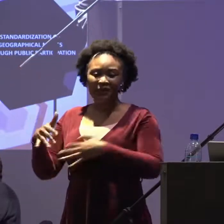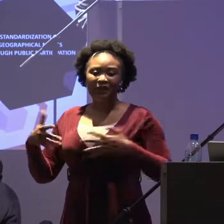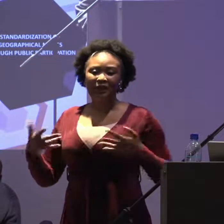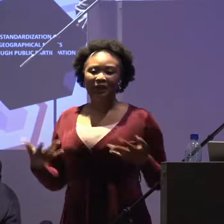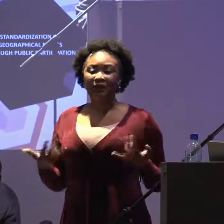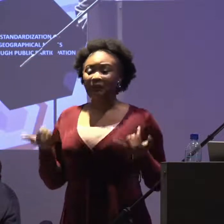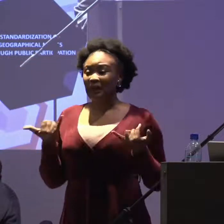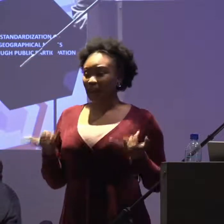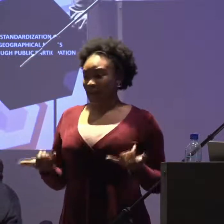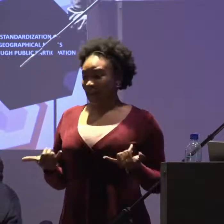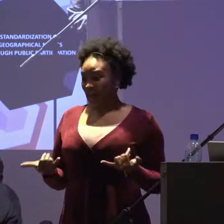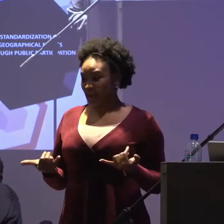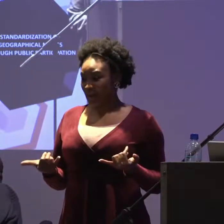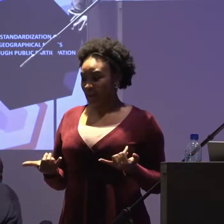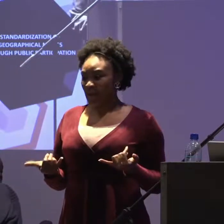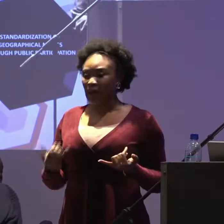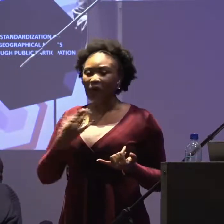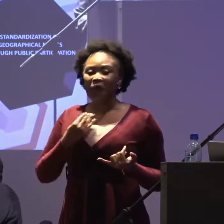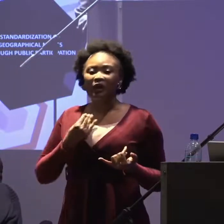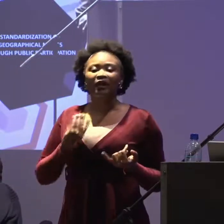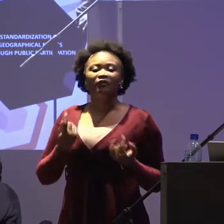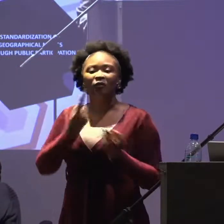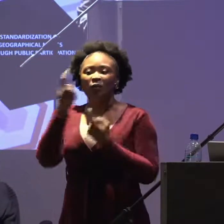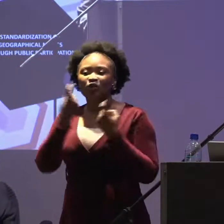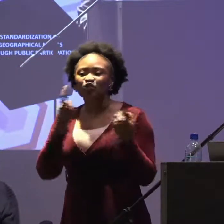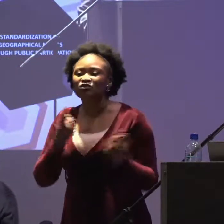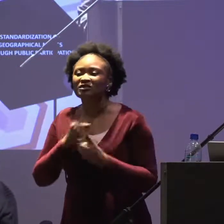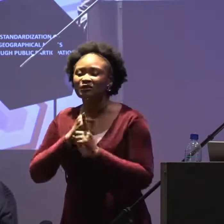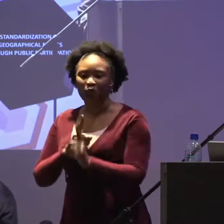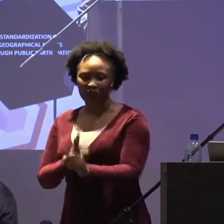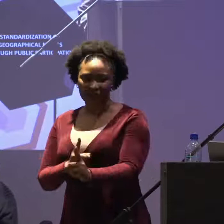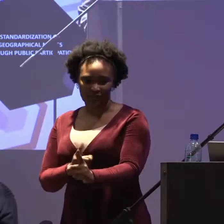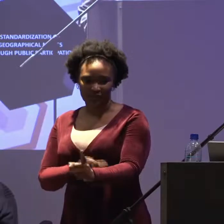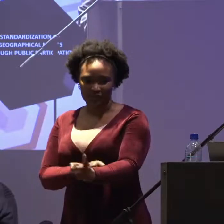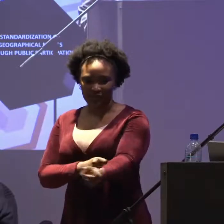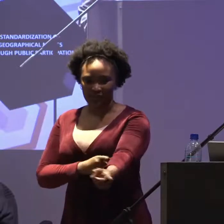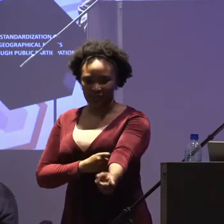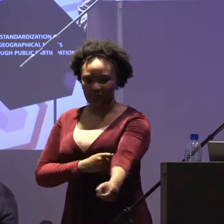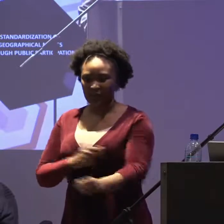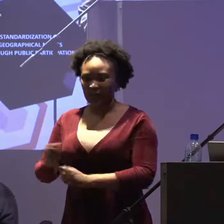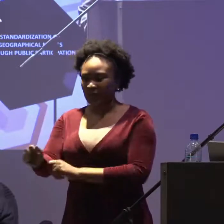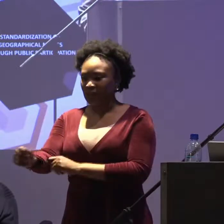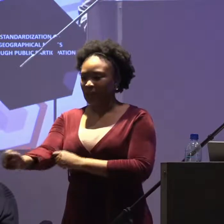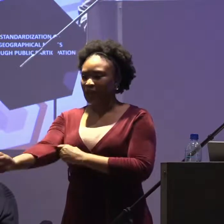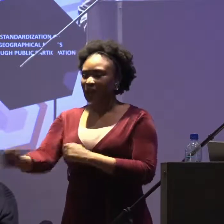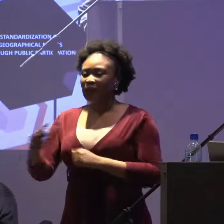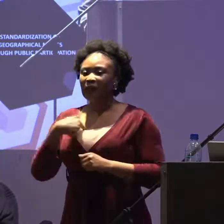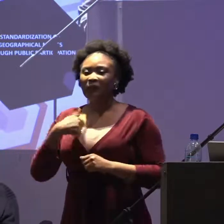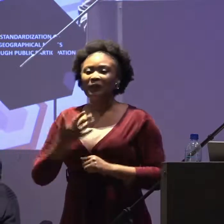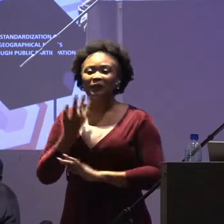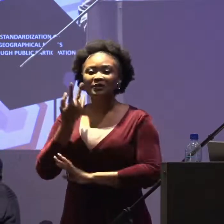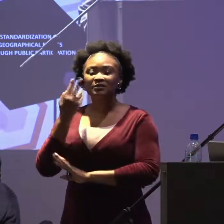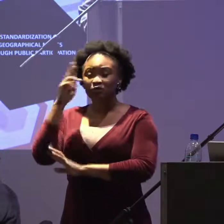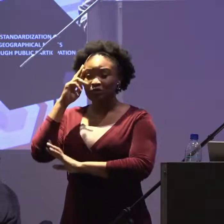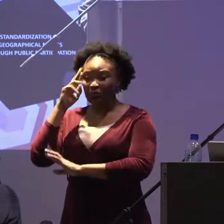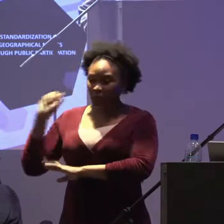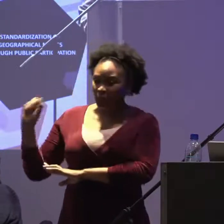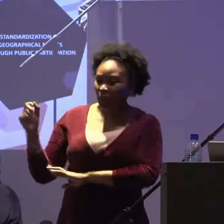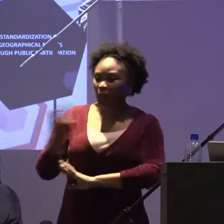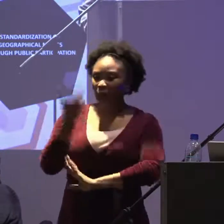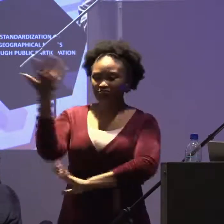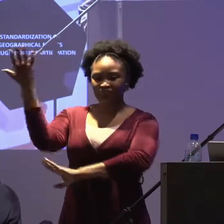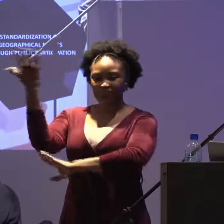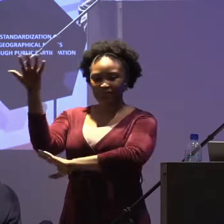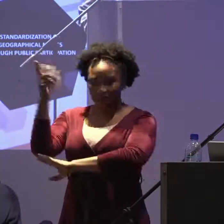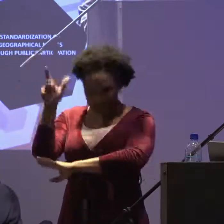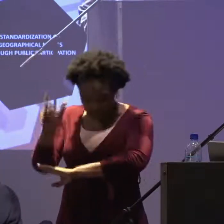Now we've come to the stage of Q&A, and let me remind all the presenters